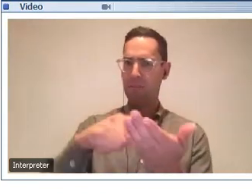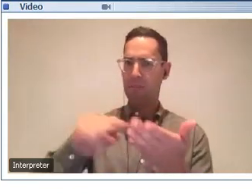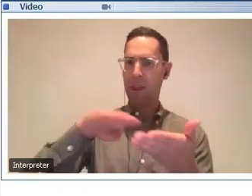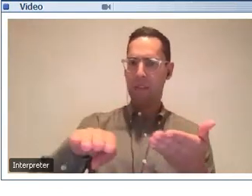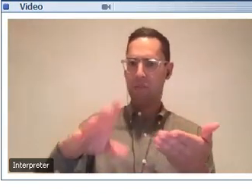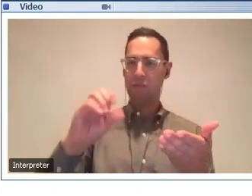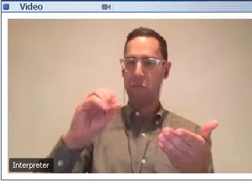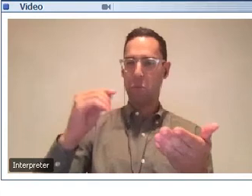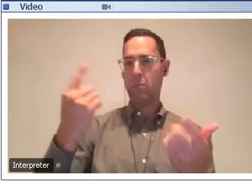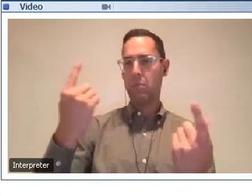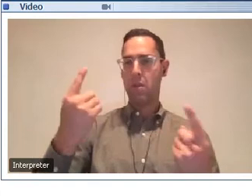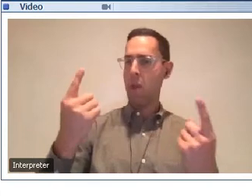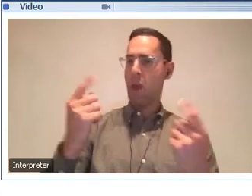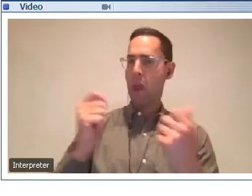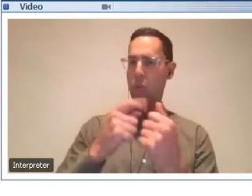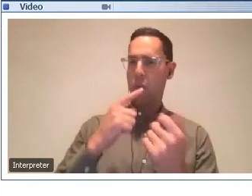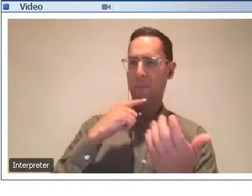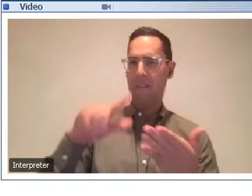slide.